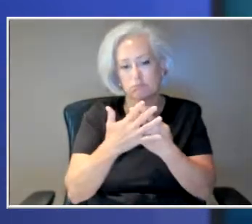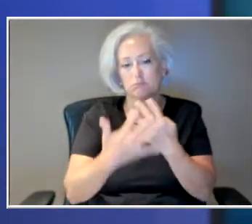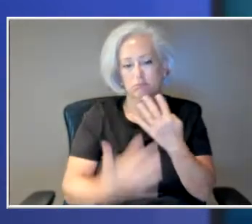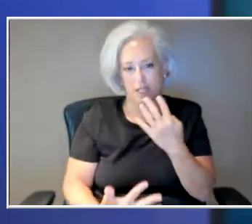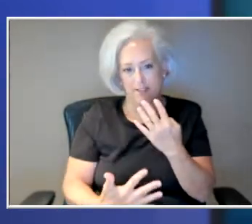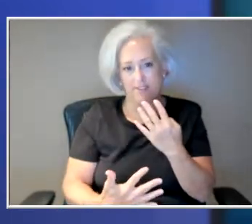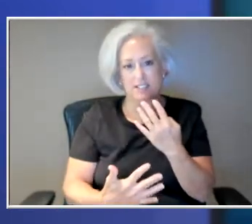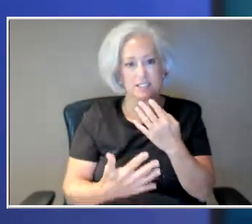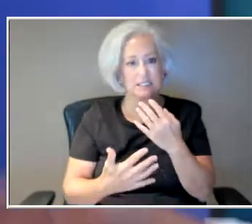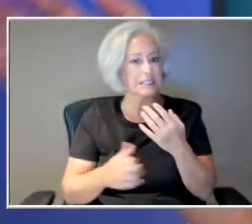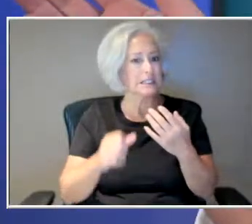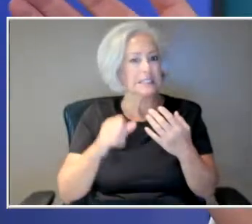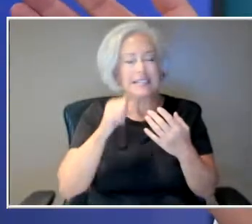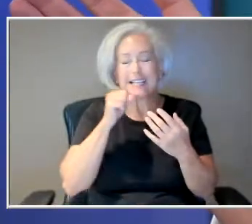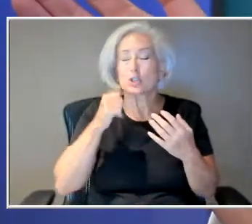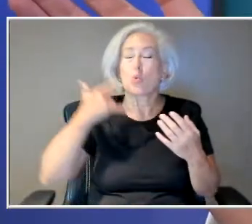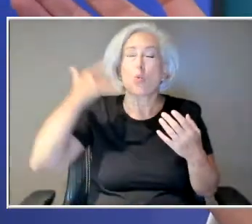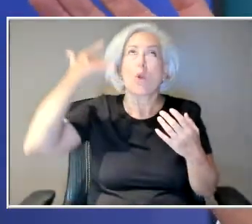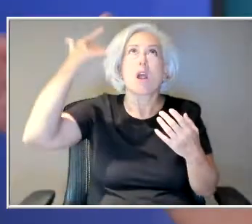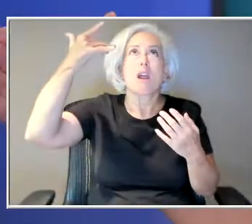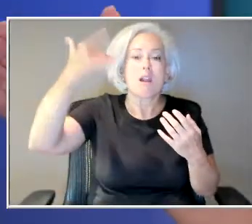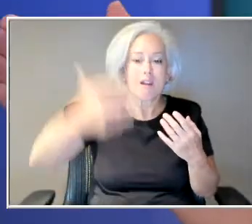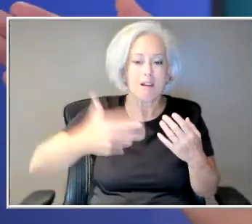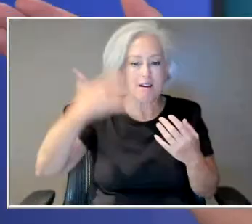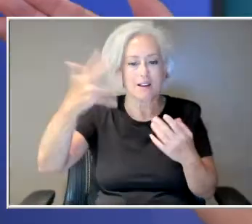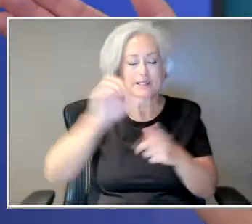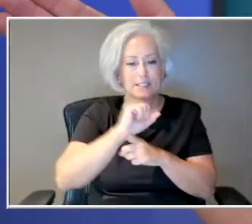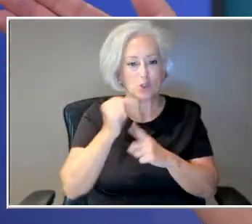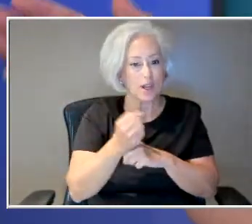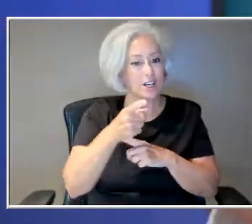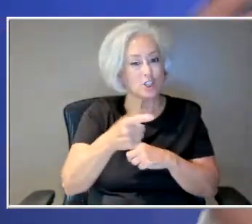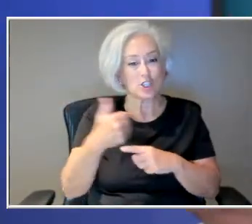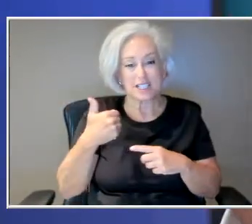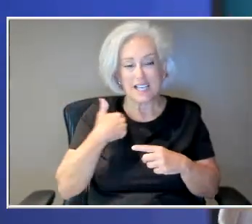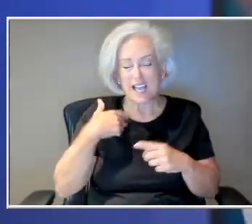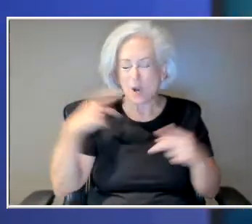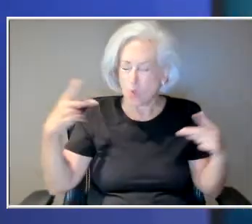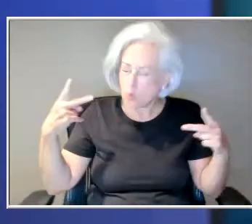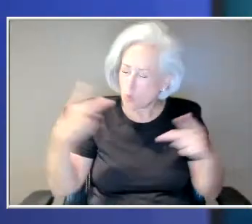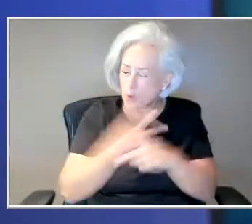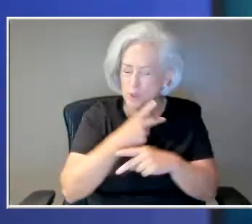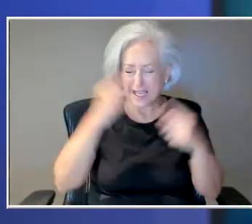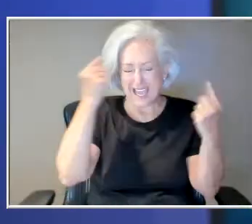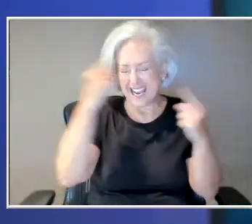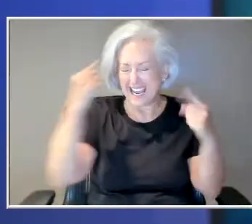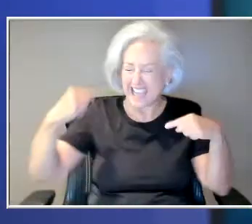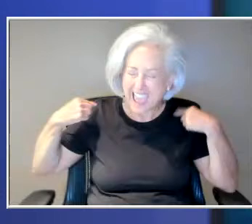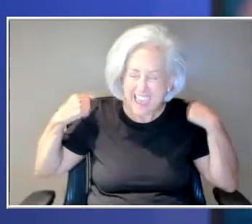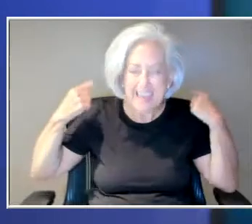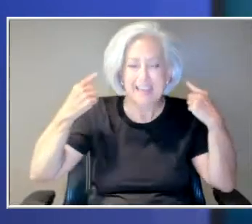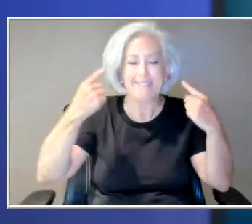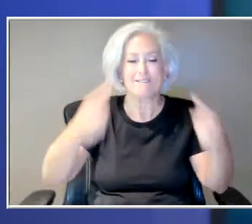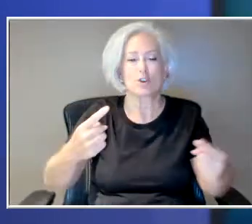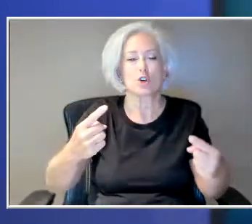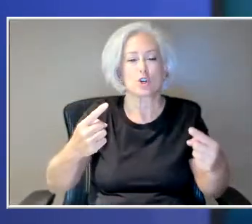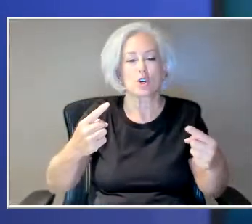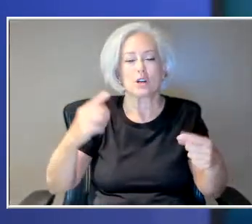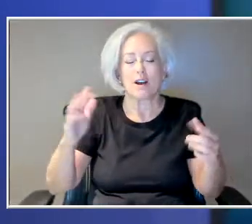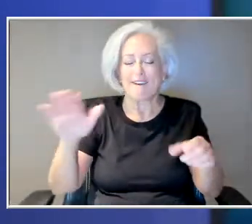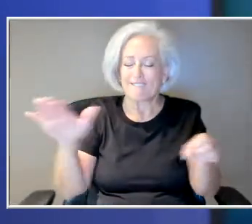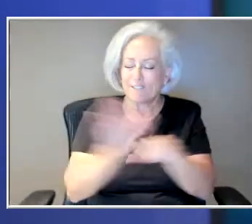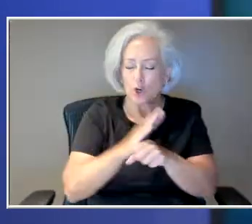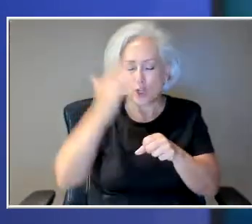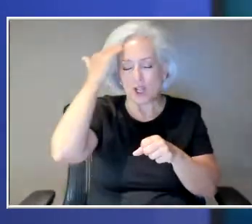Denise's story, she had the worst headache in her life, nausea, vomiting, involved the whole head. It is the